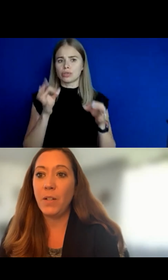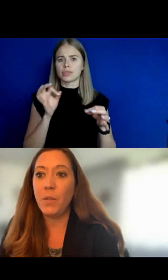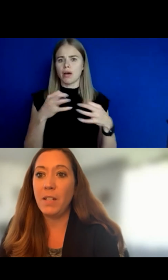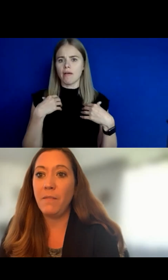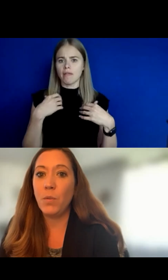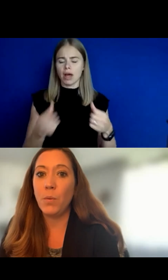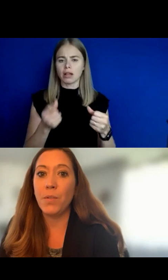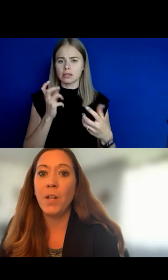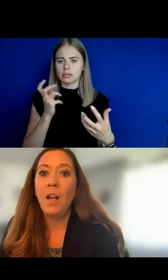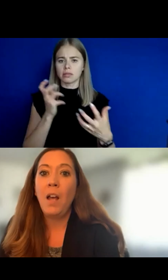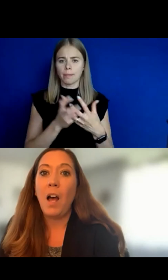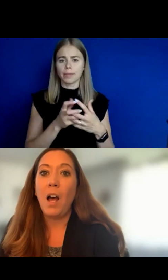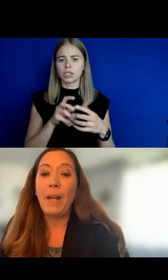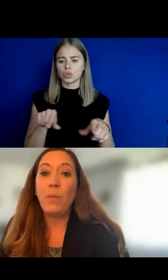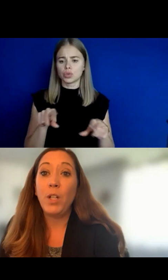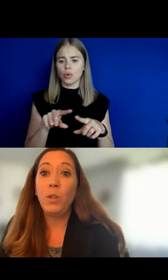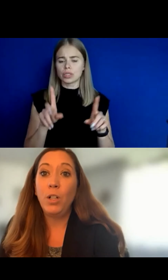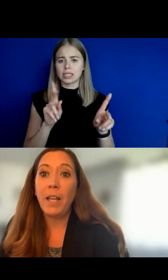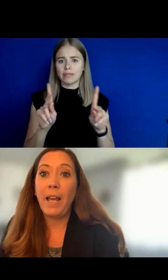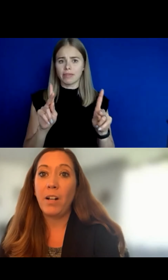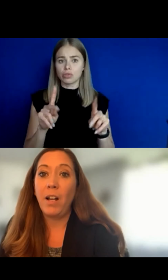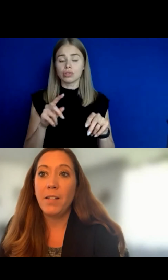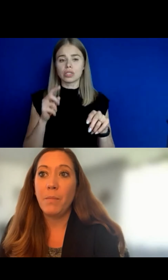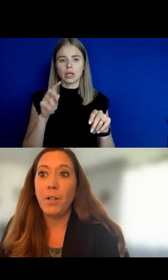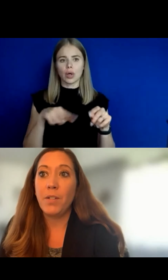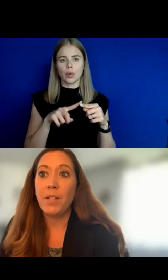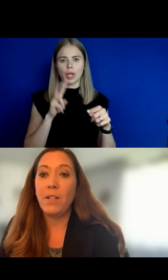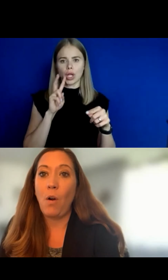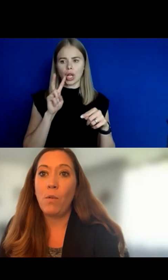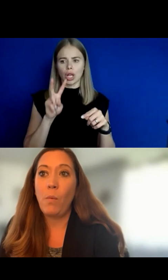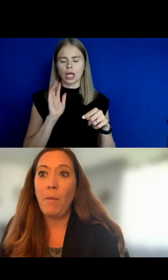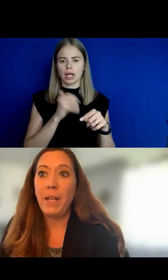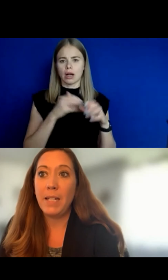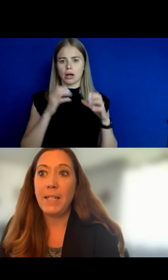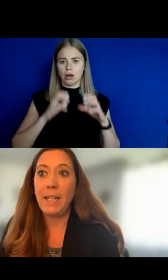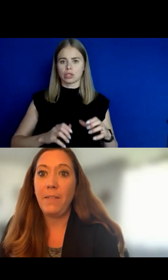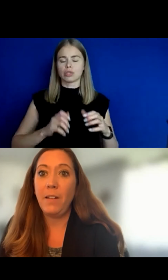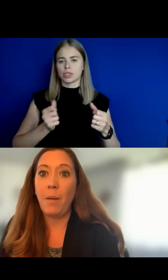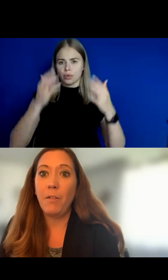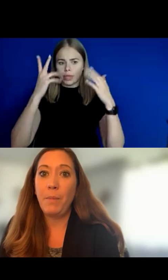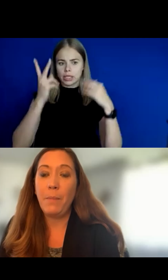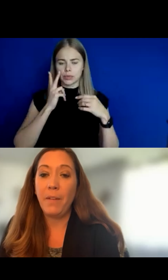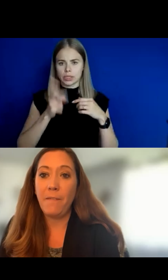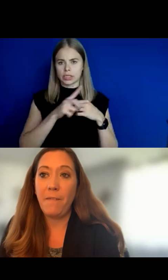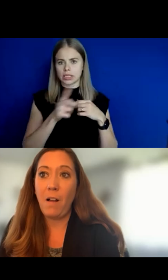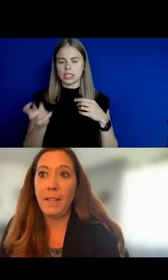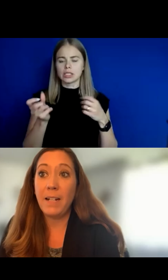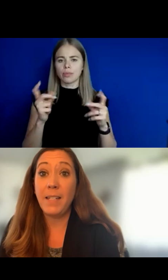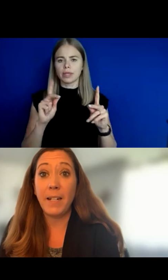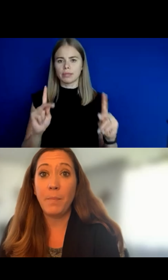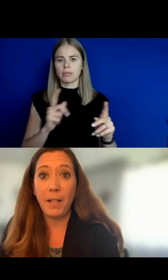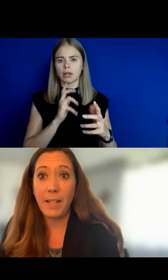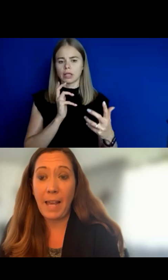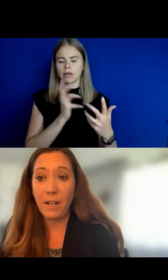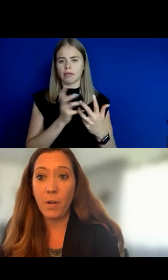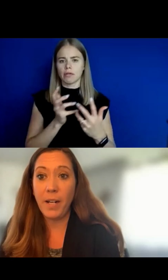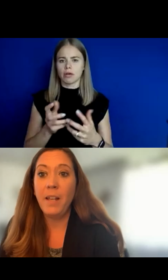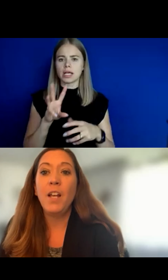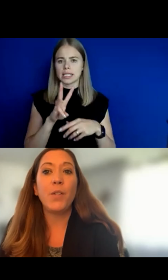into those individuals. And when you look at our customers, it's overwhelming to see the number of people that fall in that